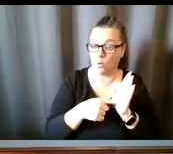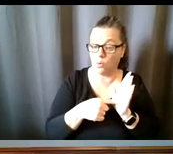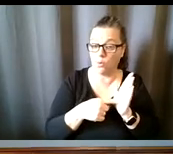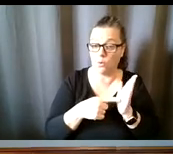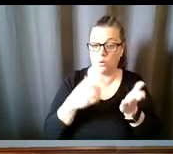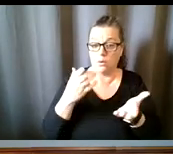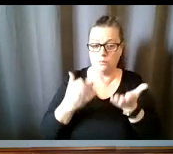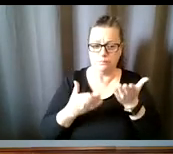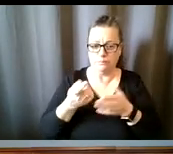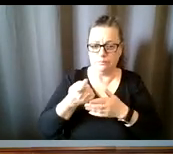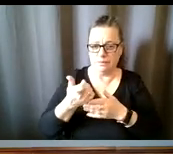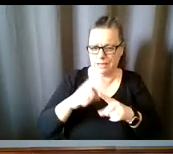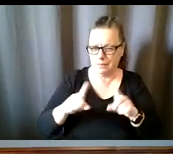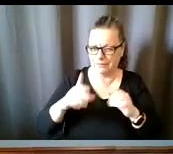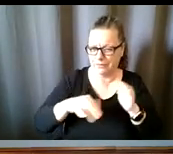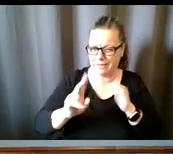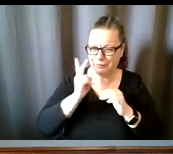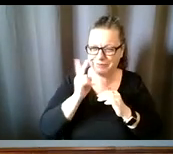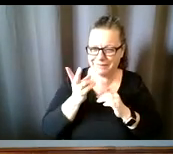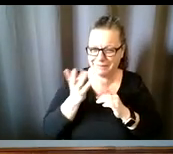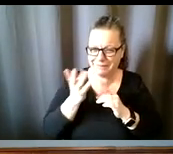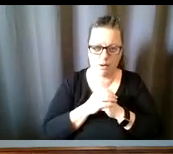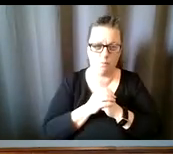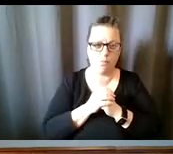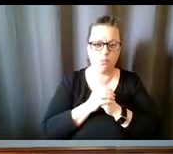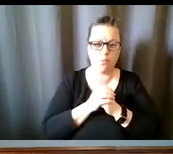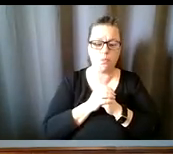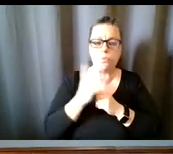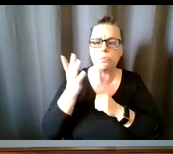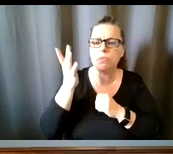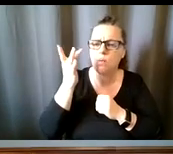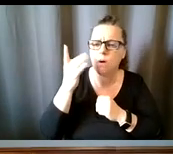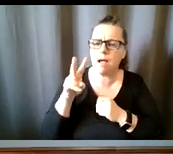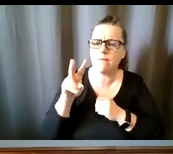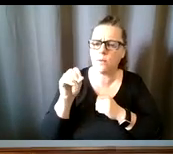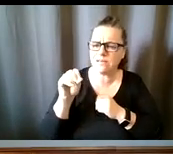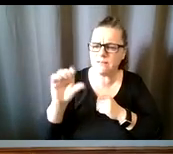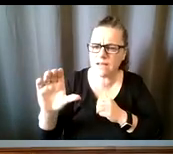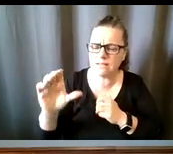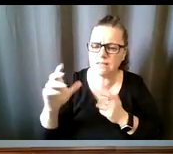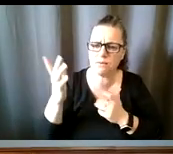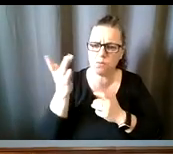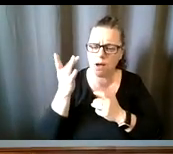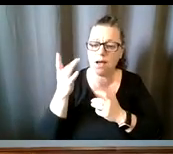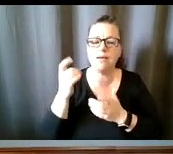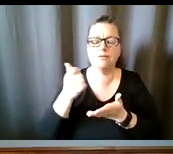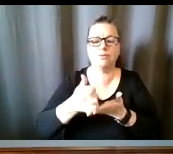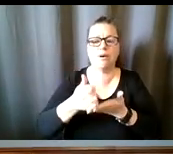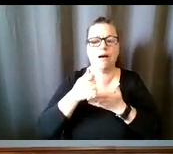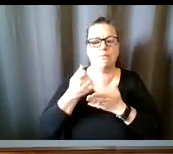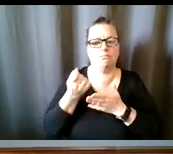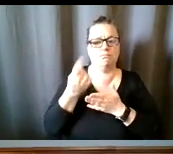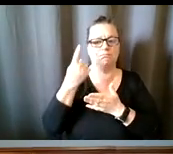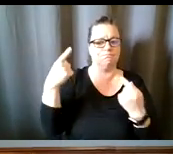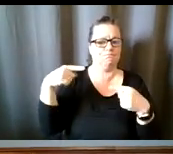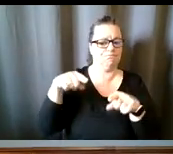something a little bit different than how you've ever shown it before. So why do we do voice of the customer? Well, at first, it's to understand and align with what